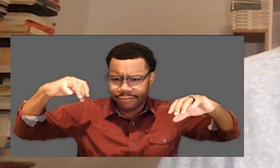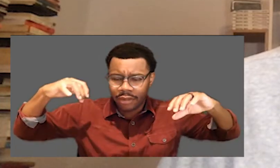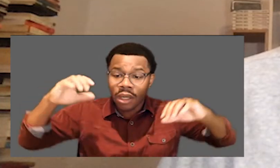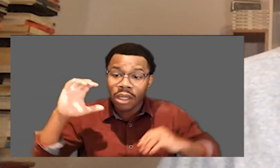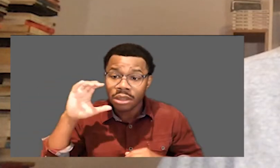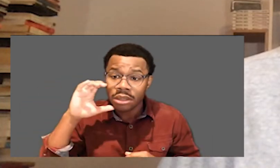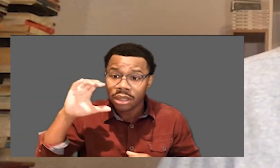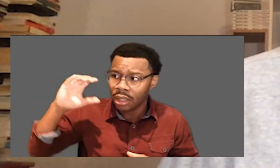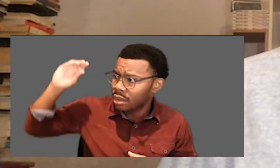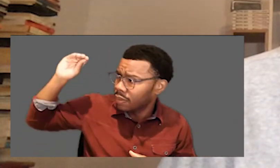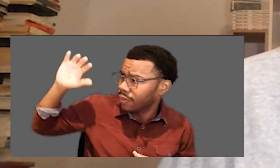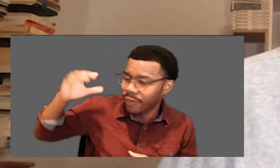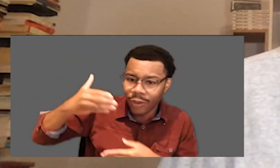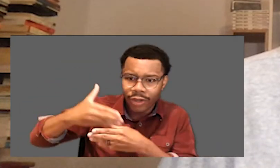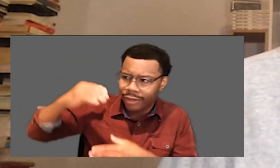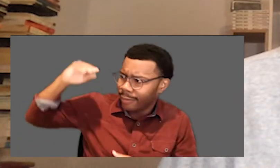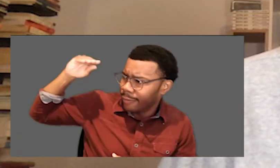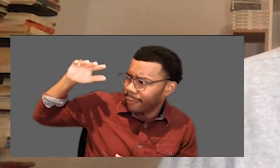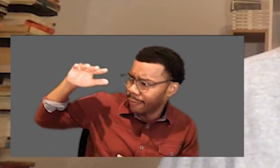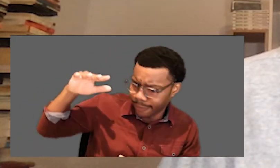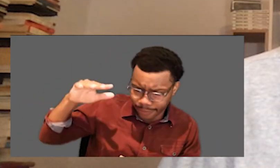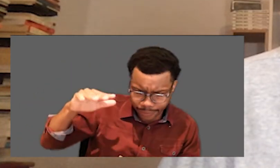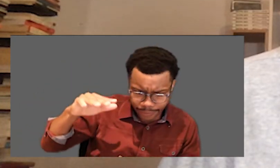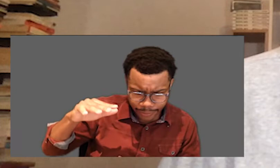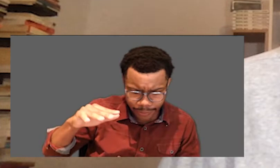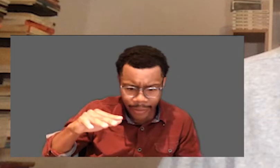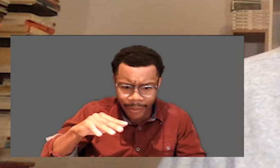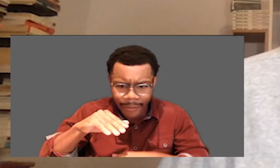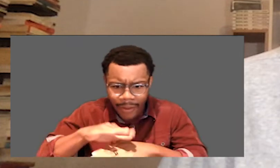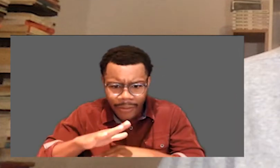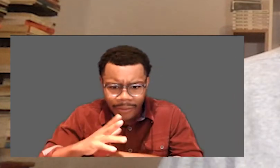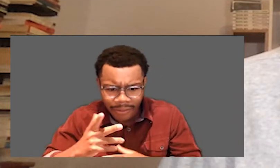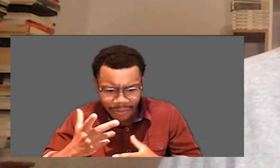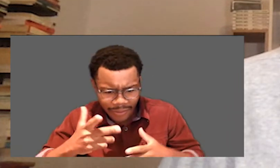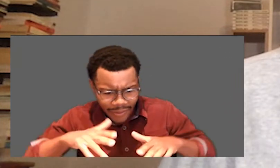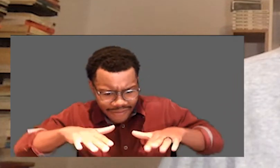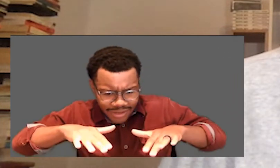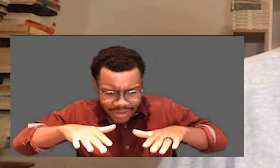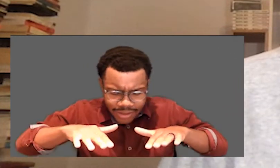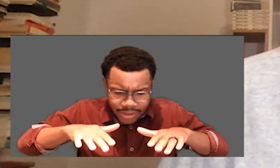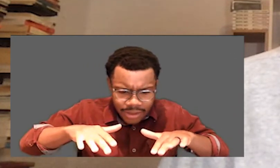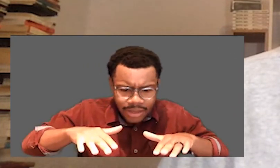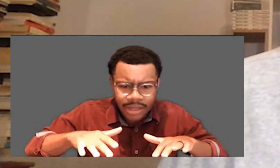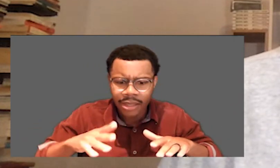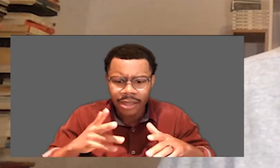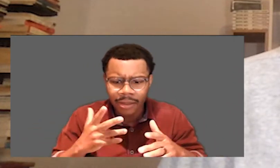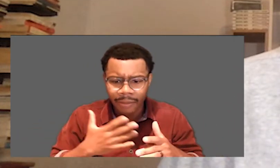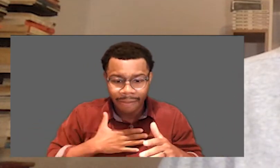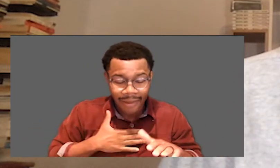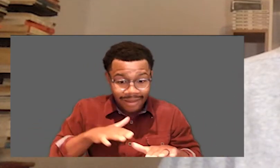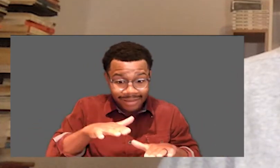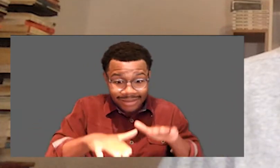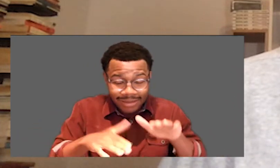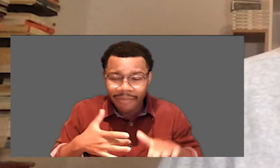back windows and came up off the floor like dust and reflected the bottoms of my feet in the tile, like my steps were